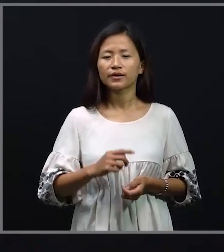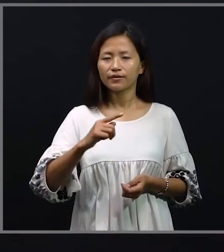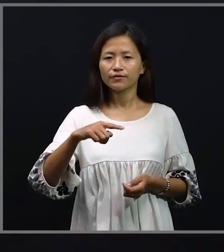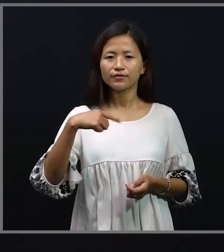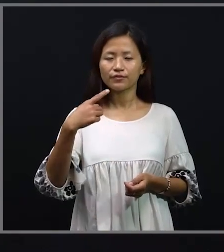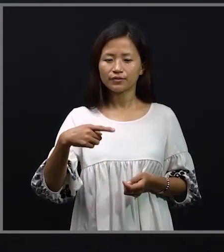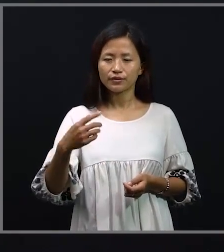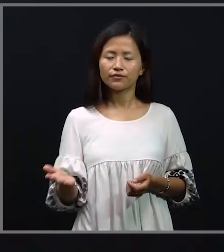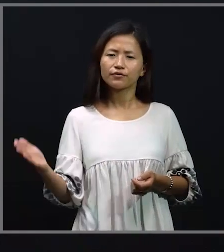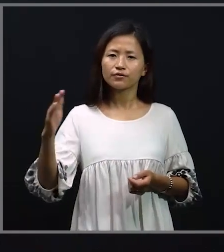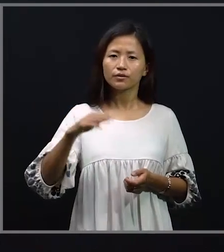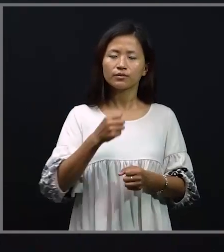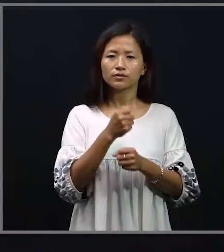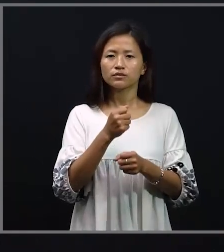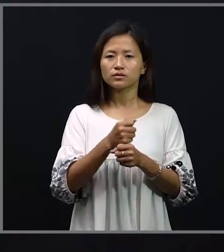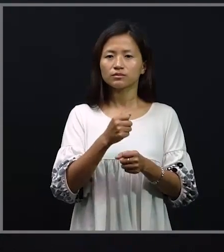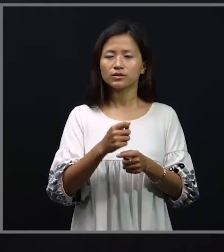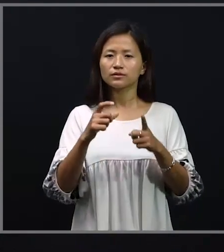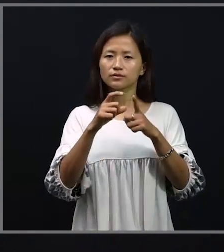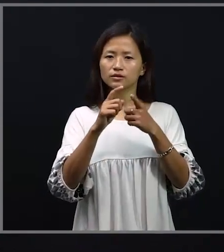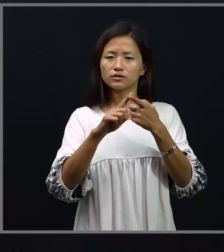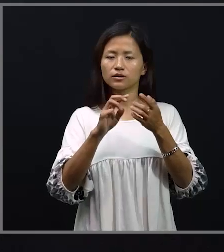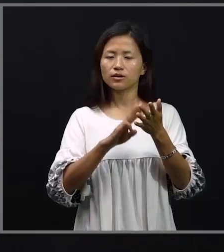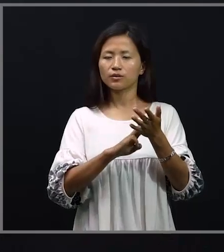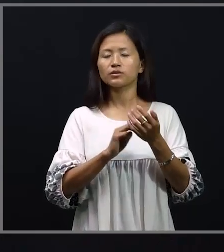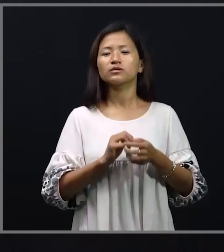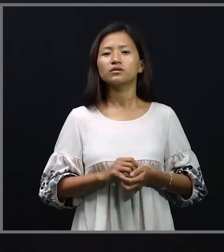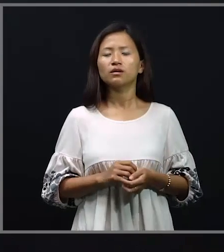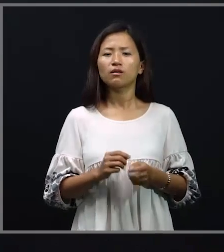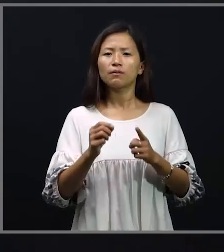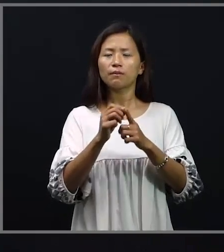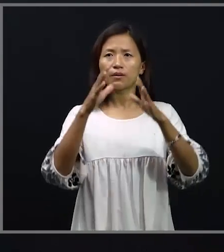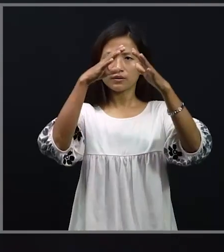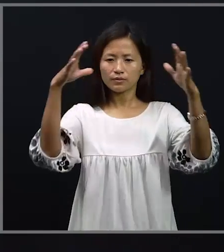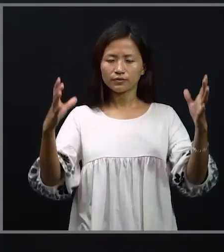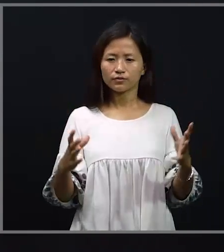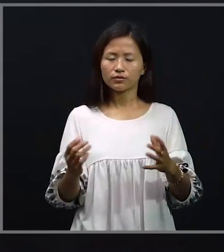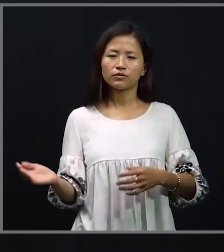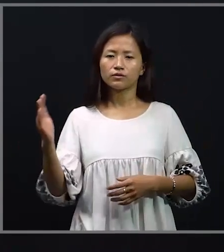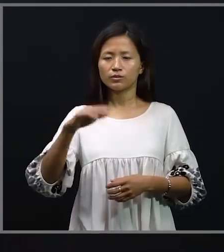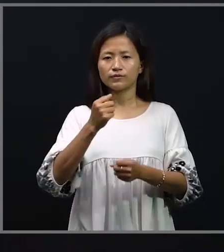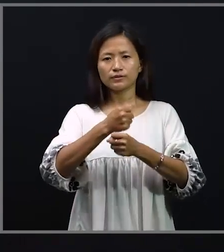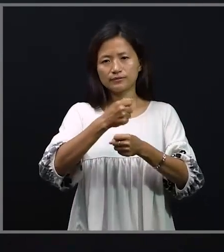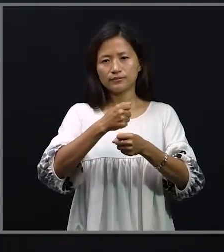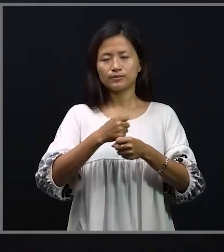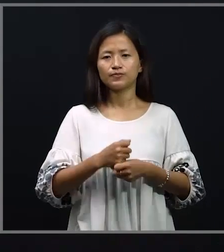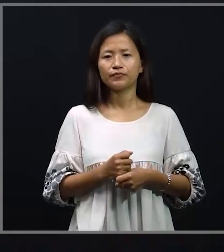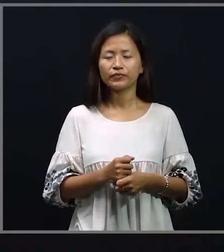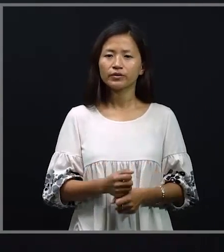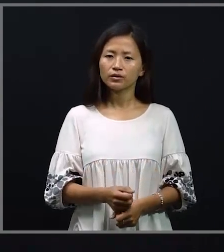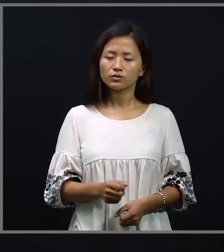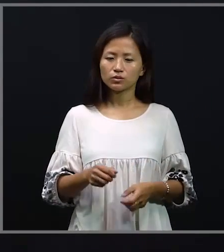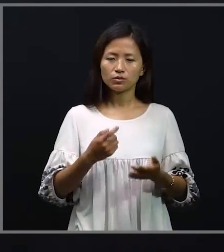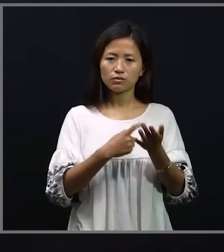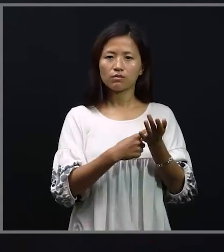government, be it democratic, republic, or a parliamentary form of government, the role of the